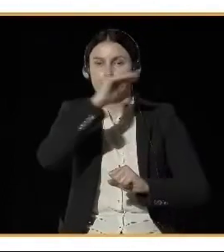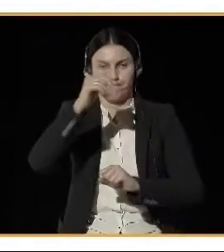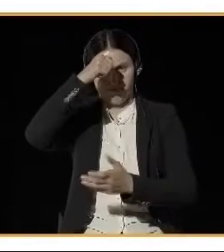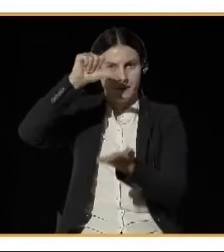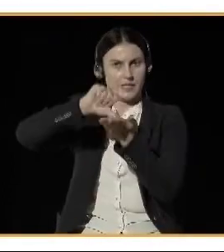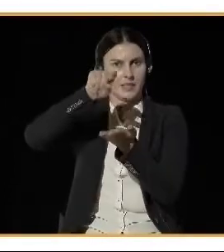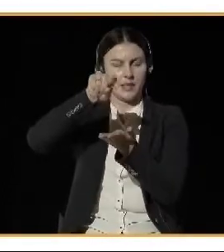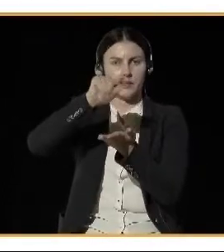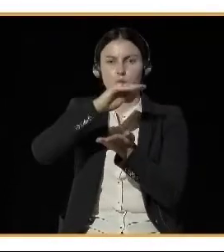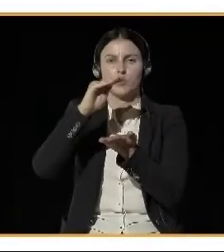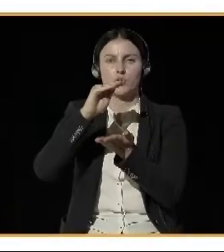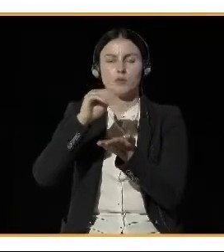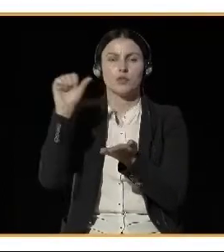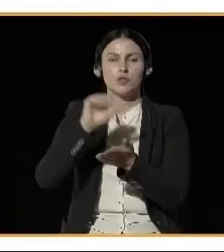in